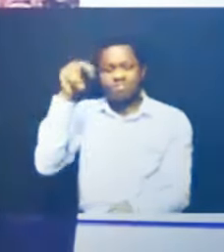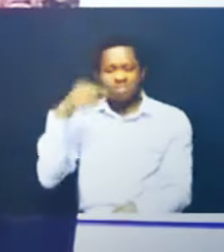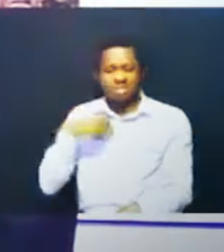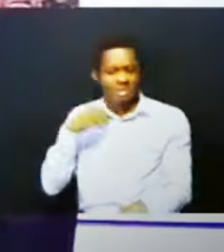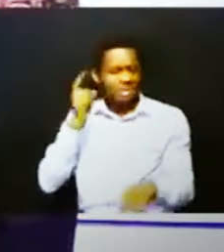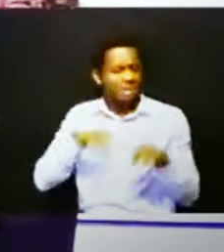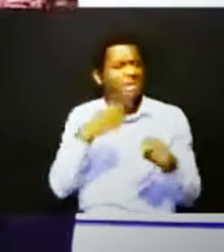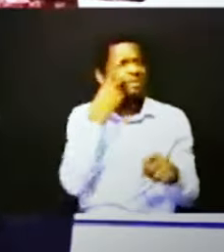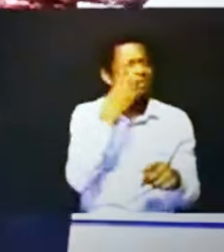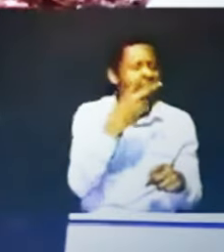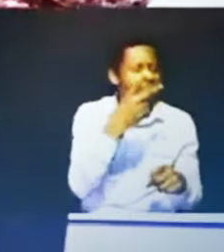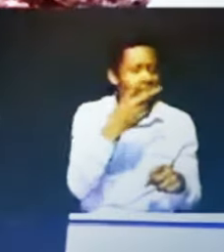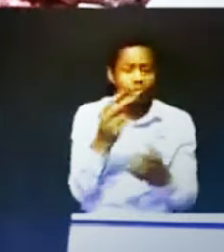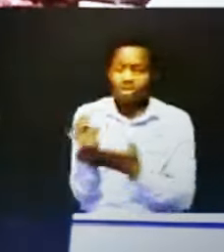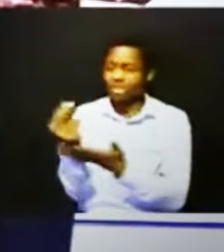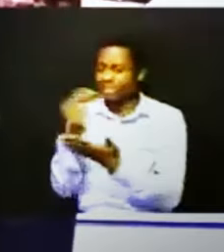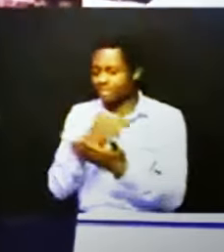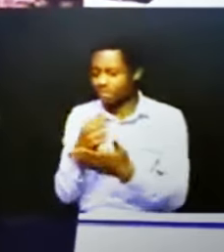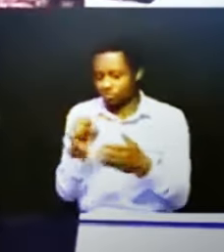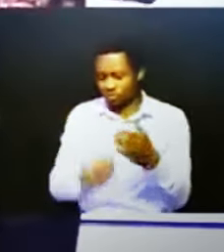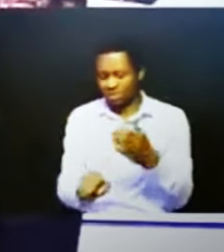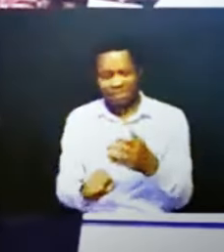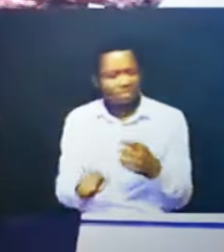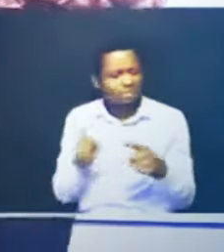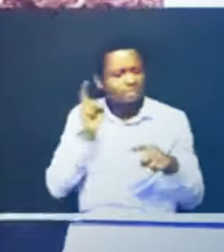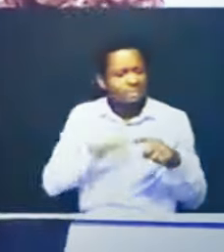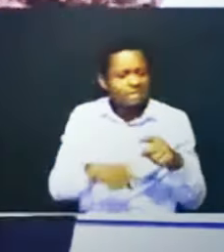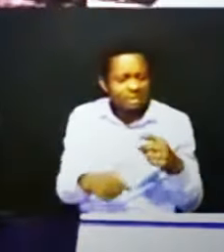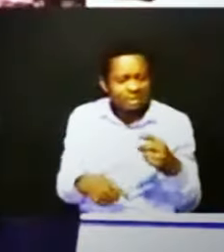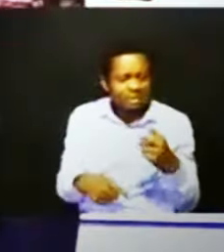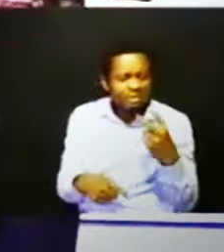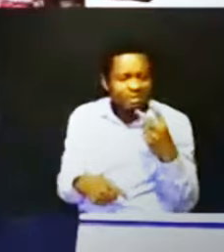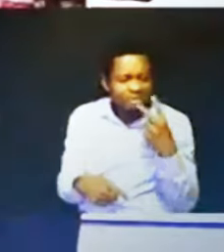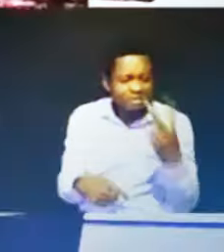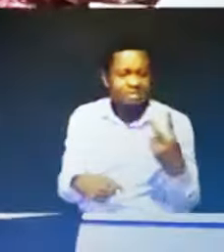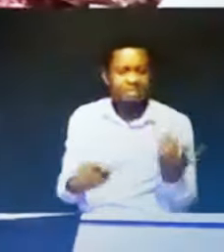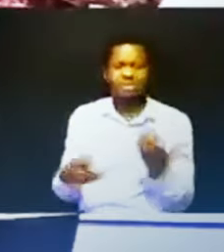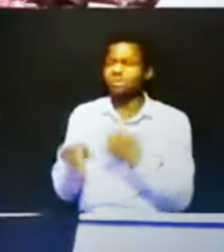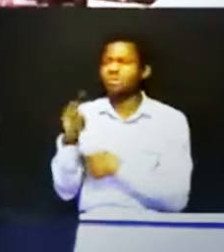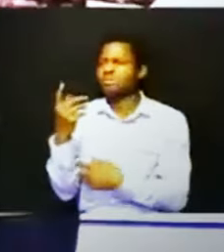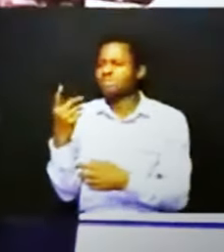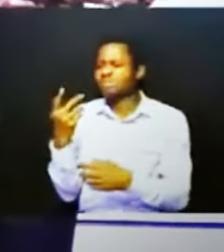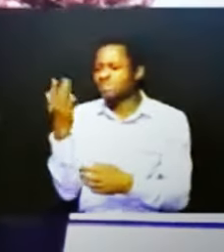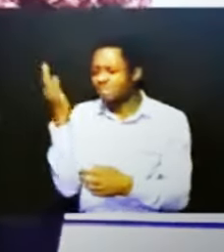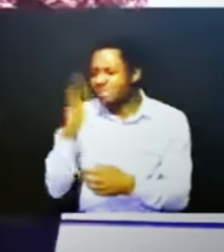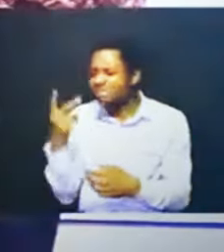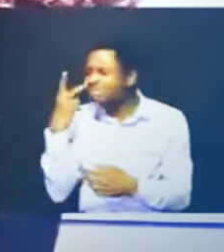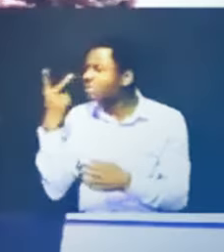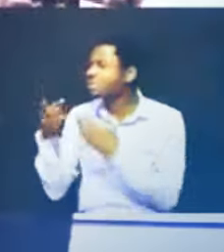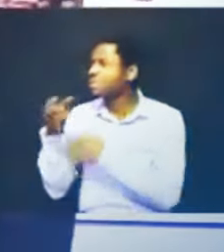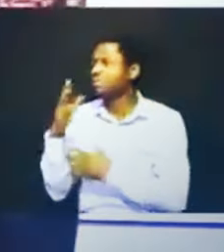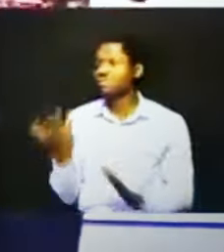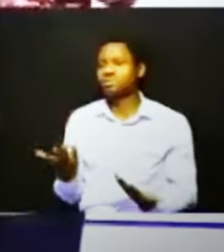turns to the south, I catch no glimpse of him. You